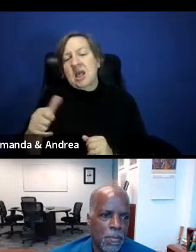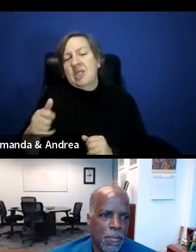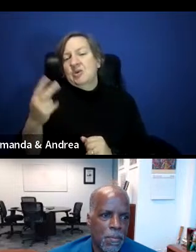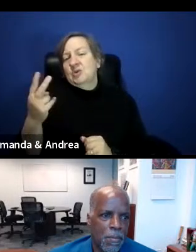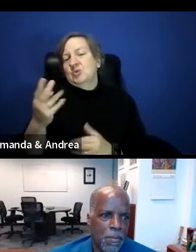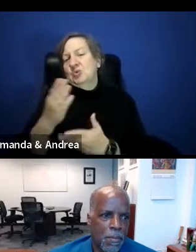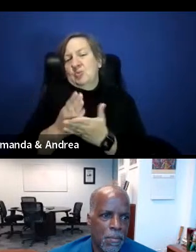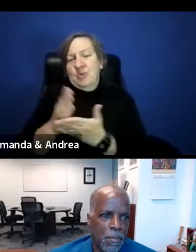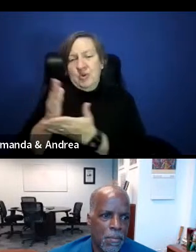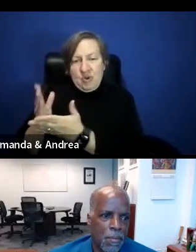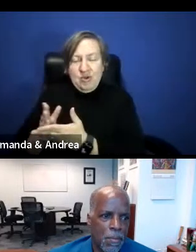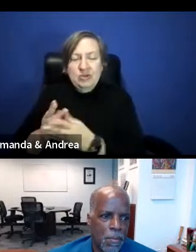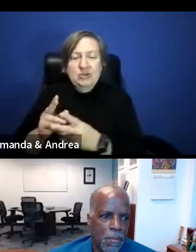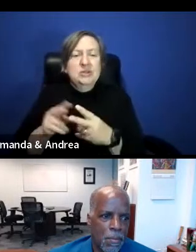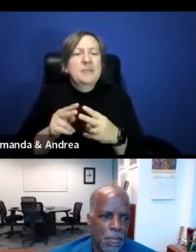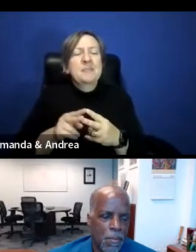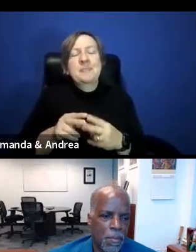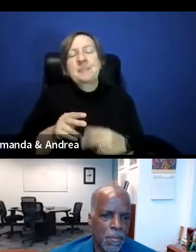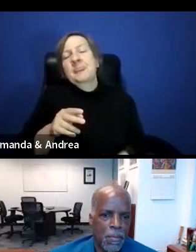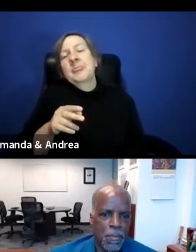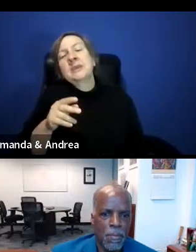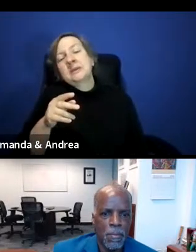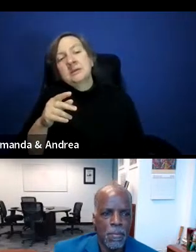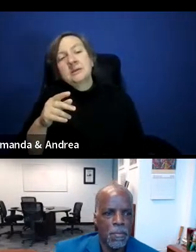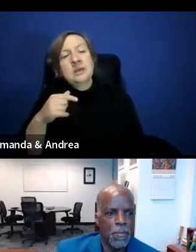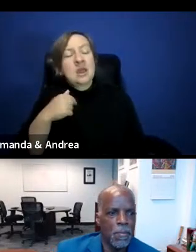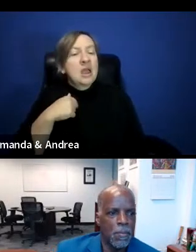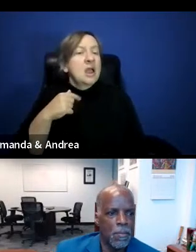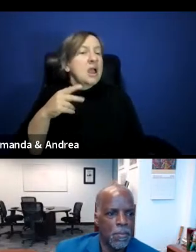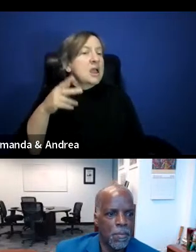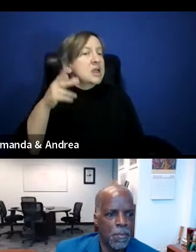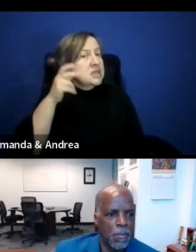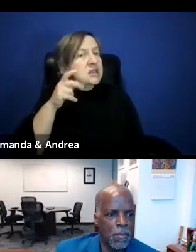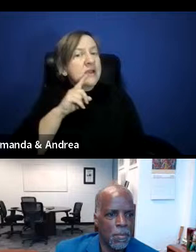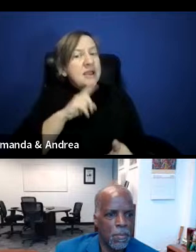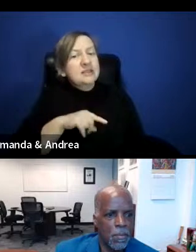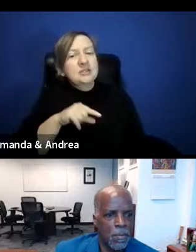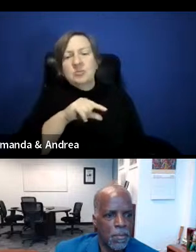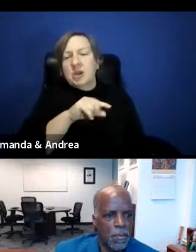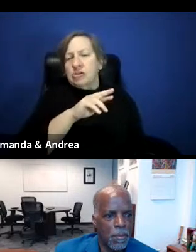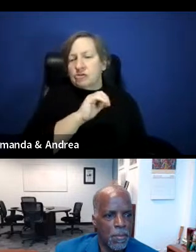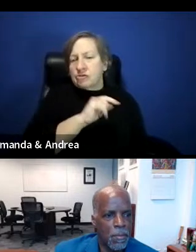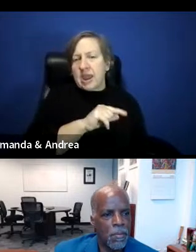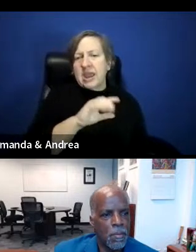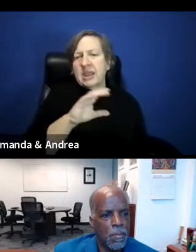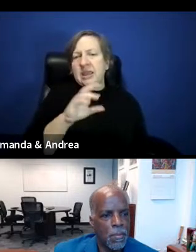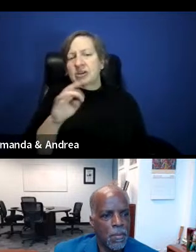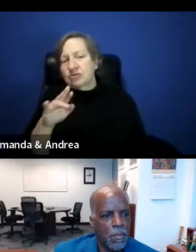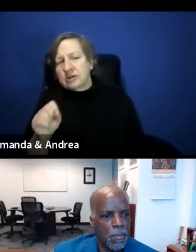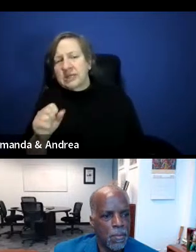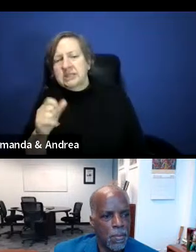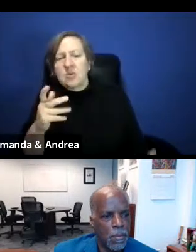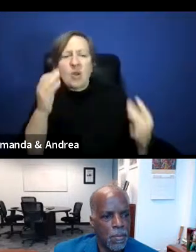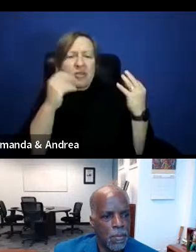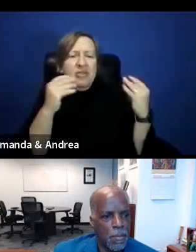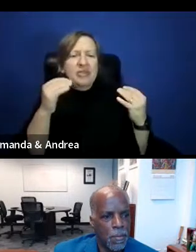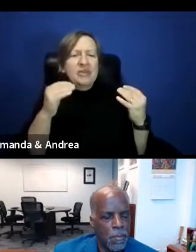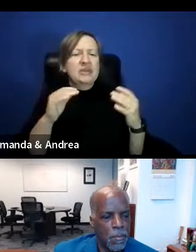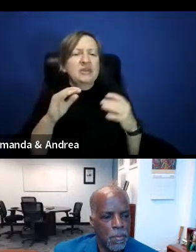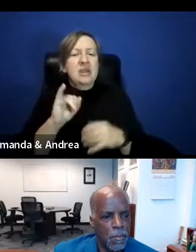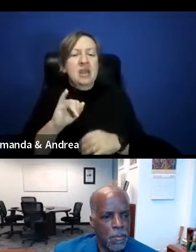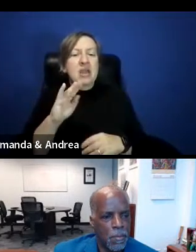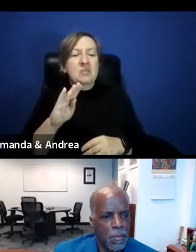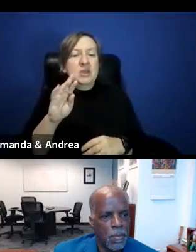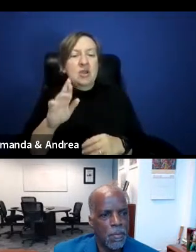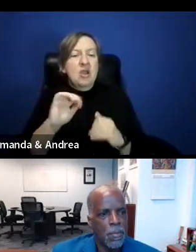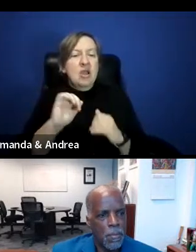question. And while I hear answers to it, Greg and Chris, I want you to be thinking about how the IBR program is working